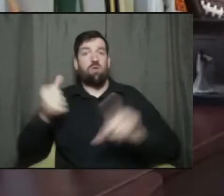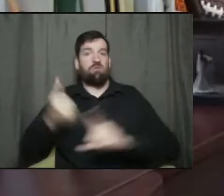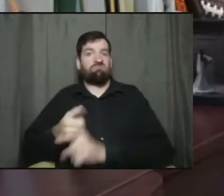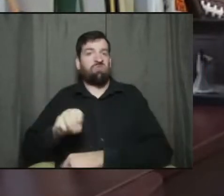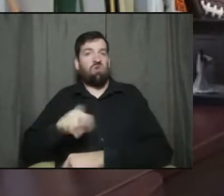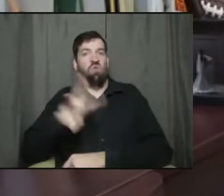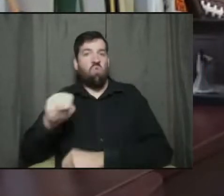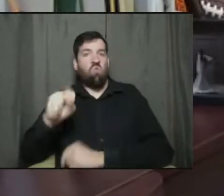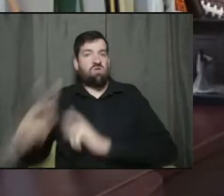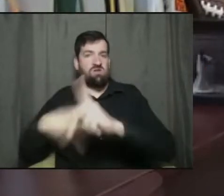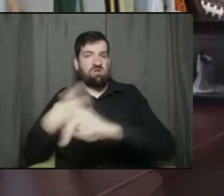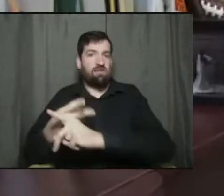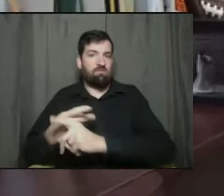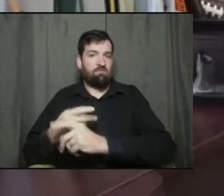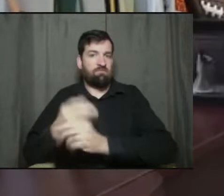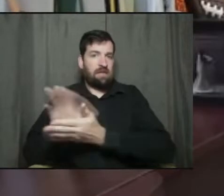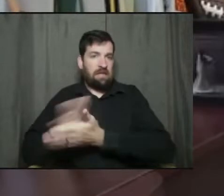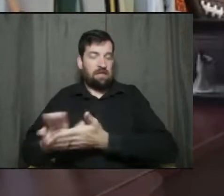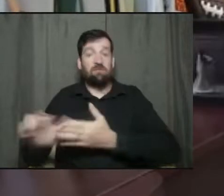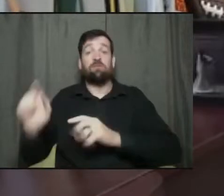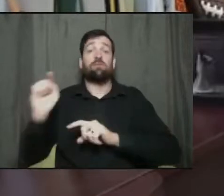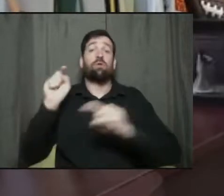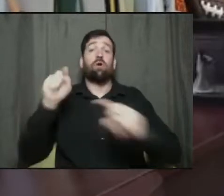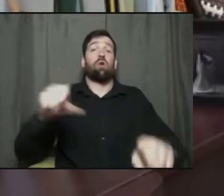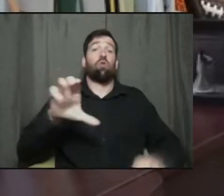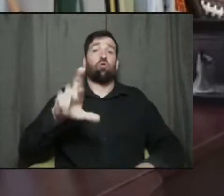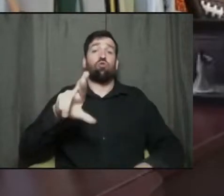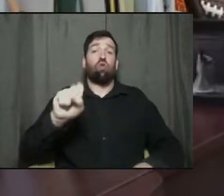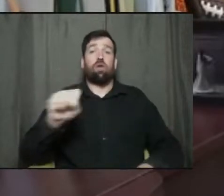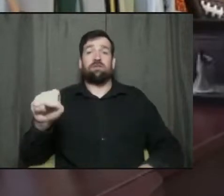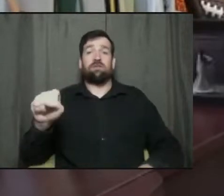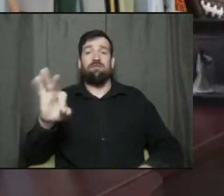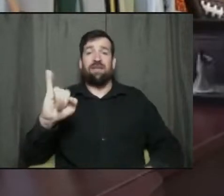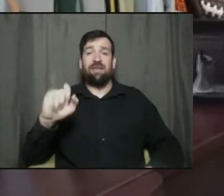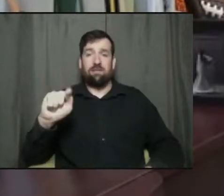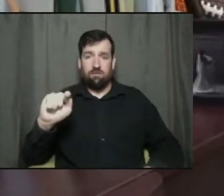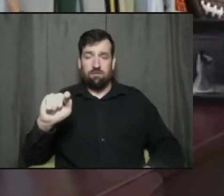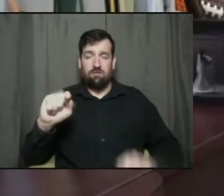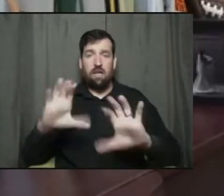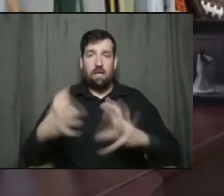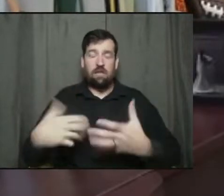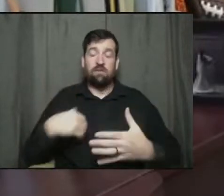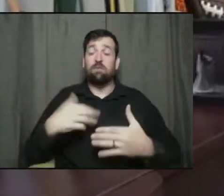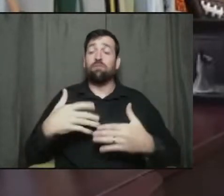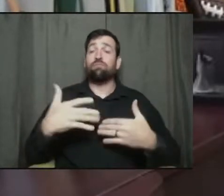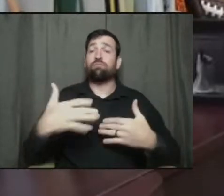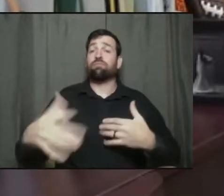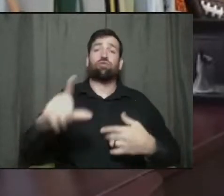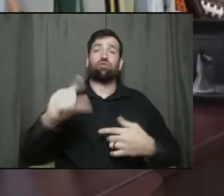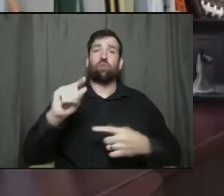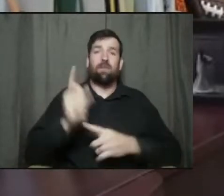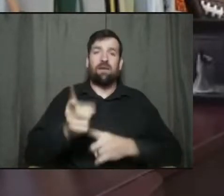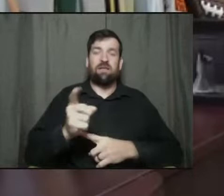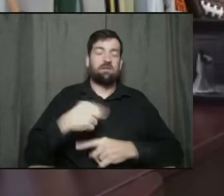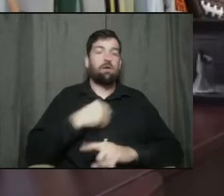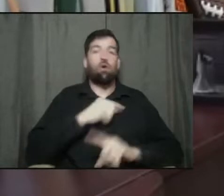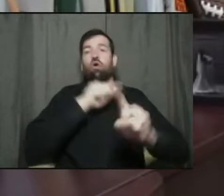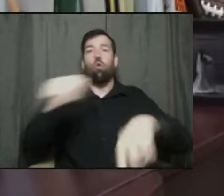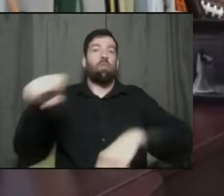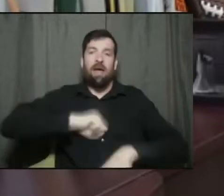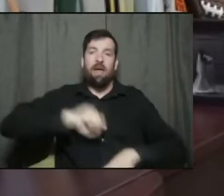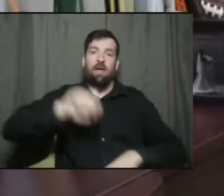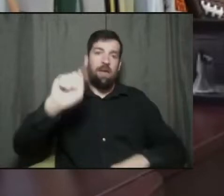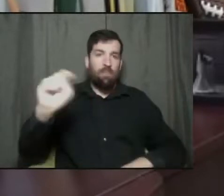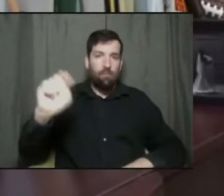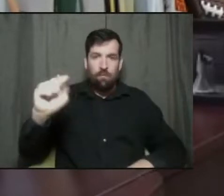times, I'd go to a CrossFit class, I'd get 20 minutes in maybe, and I'd have to go to the bathroom and just cough. And some